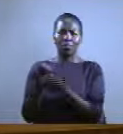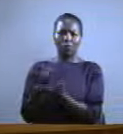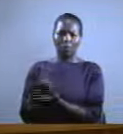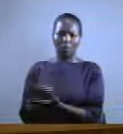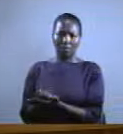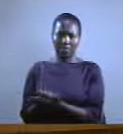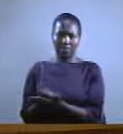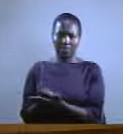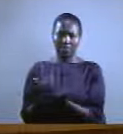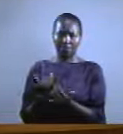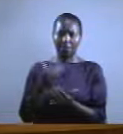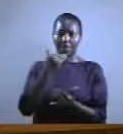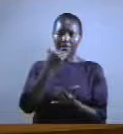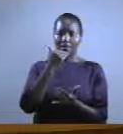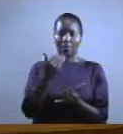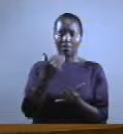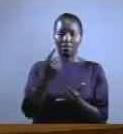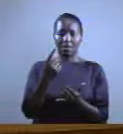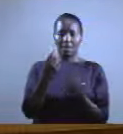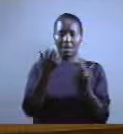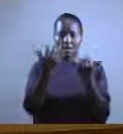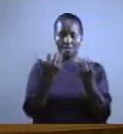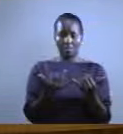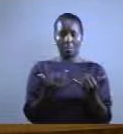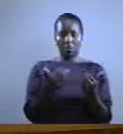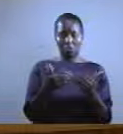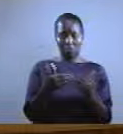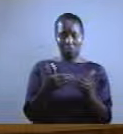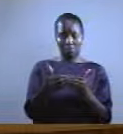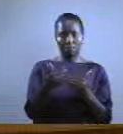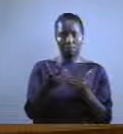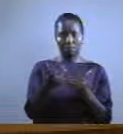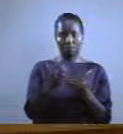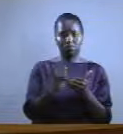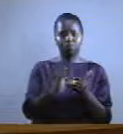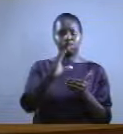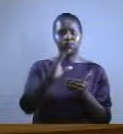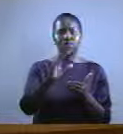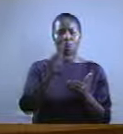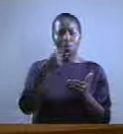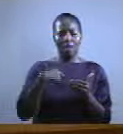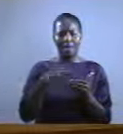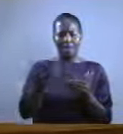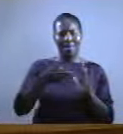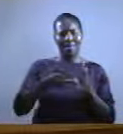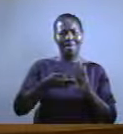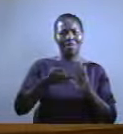This means that our fastest growing budget item over the medium term is interest payments. It will increase to